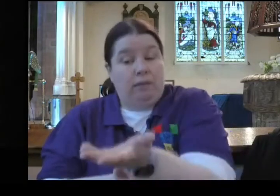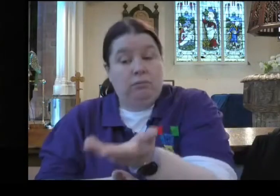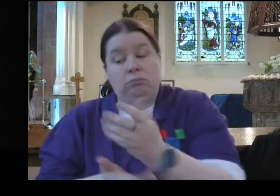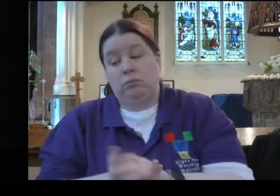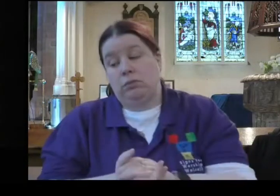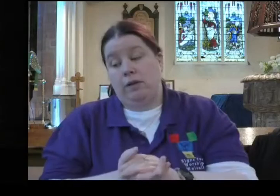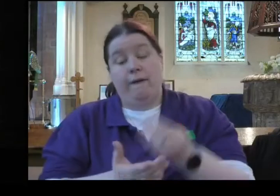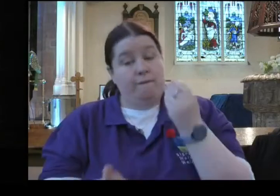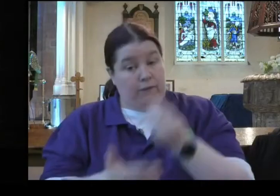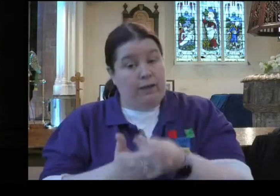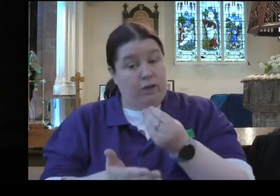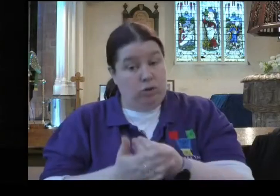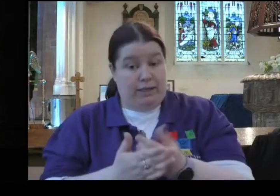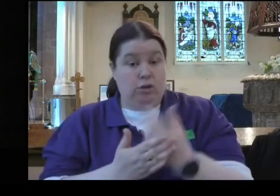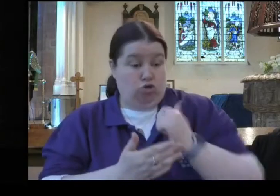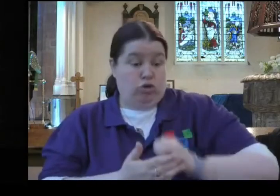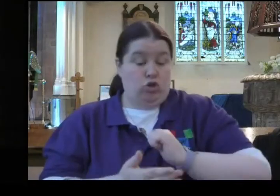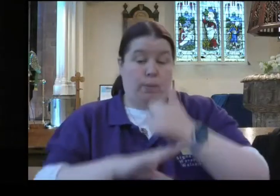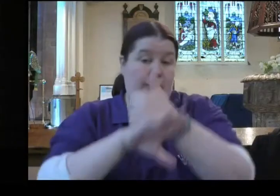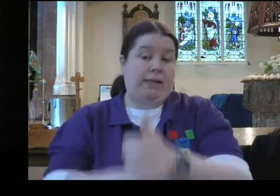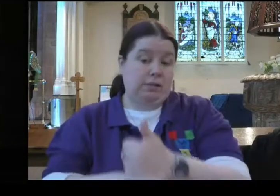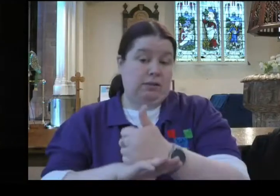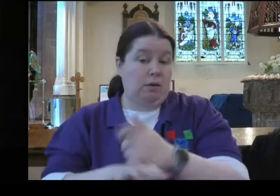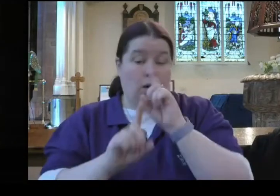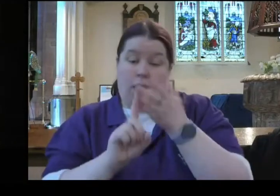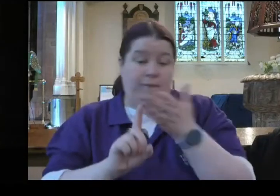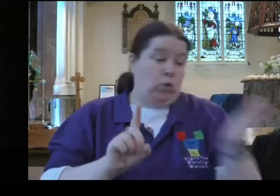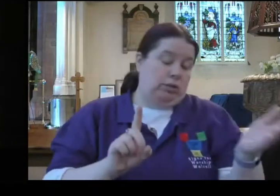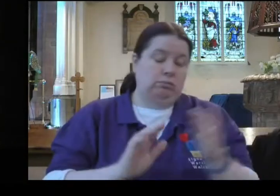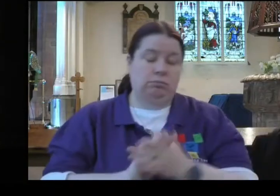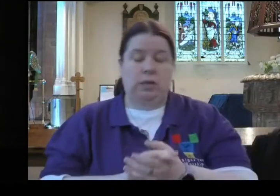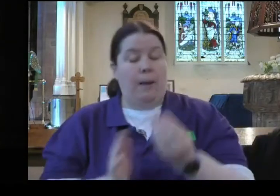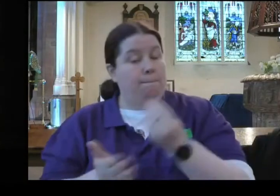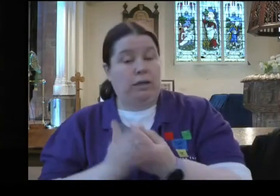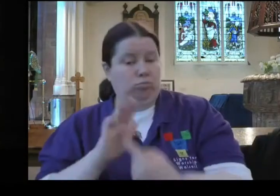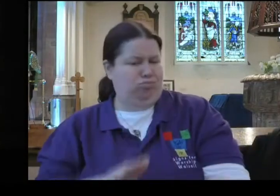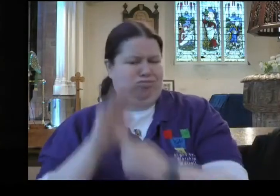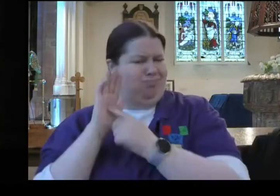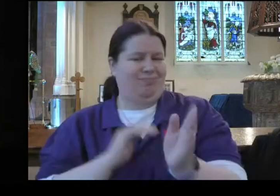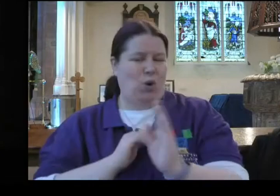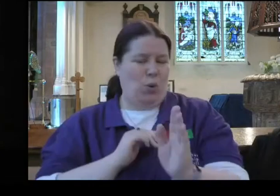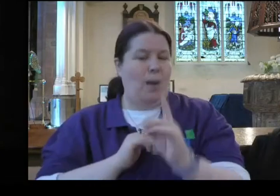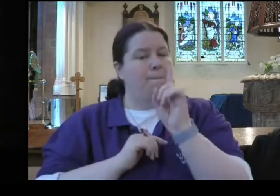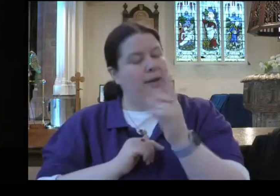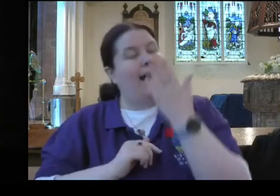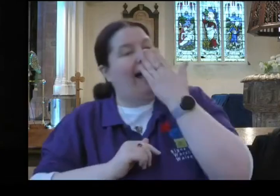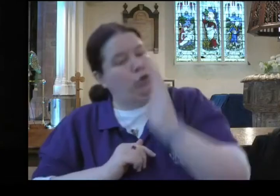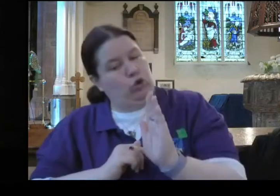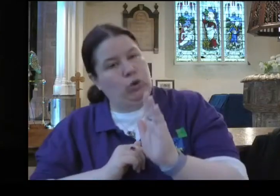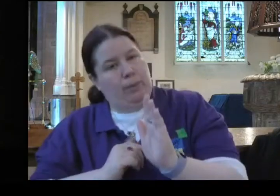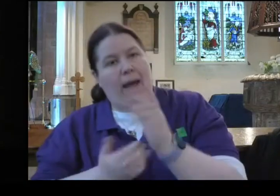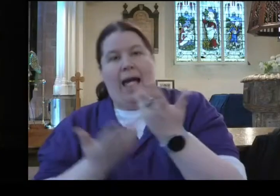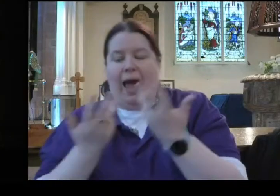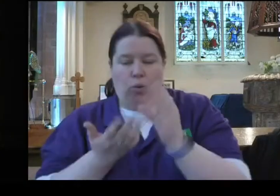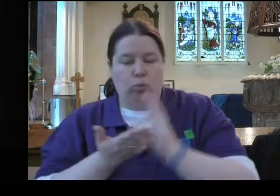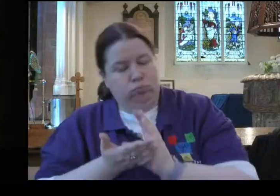financially is a Christian basic. We can't avoid that. Money's not the most important thing in the world, but our attitudes towards